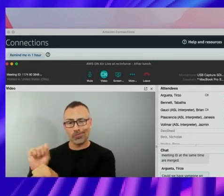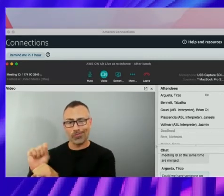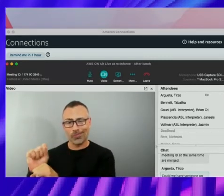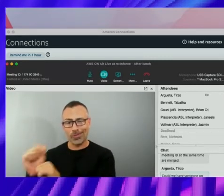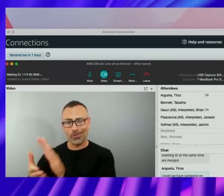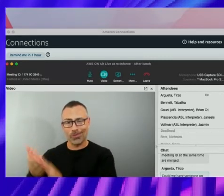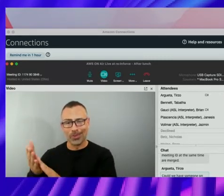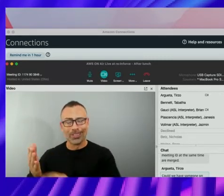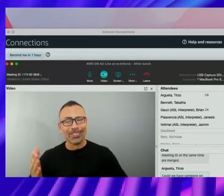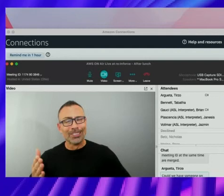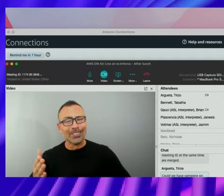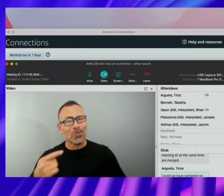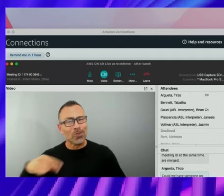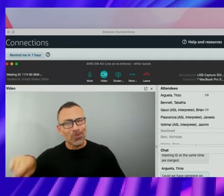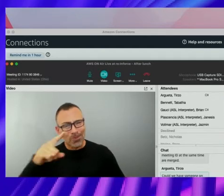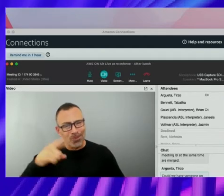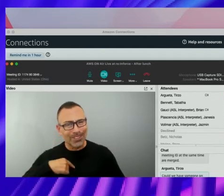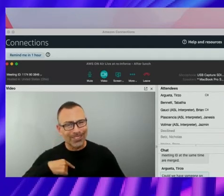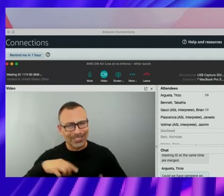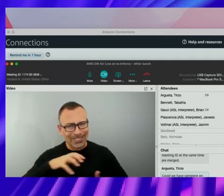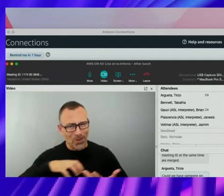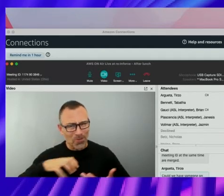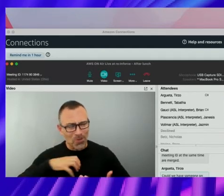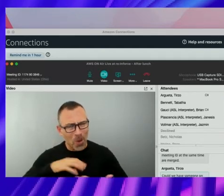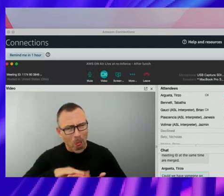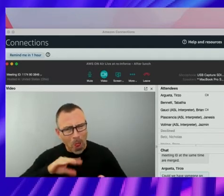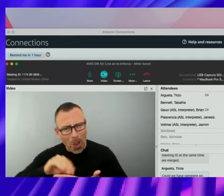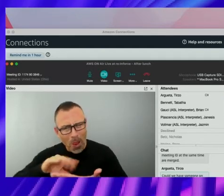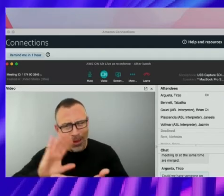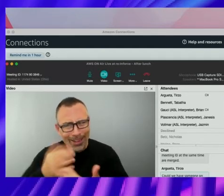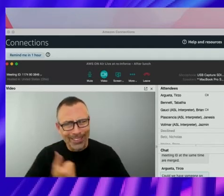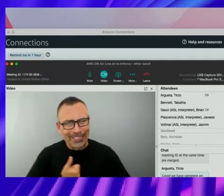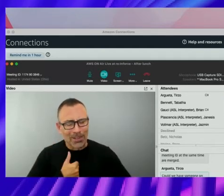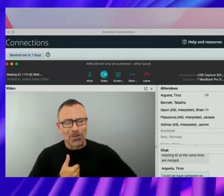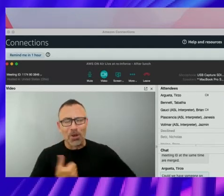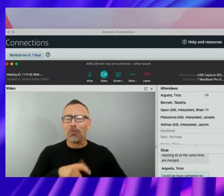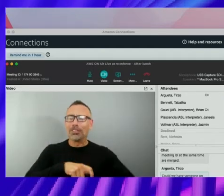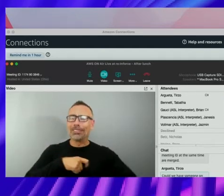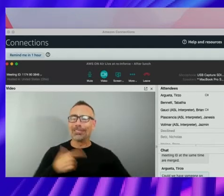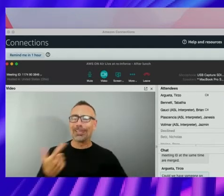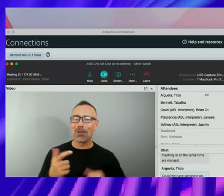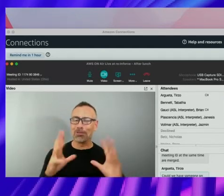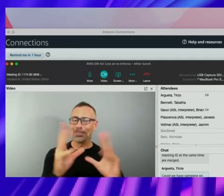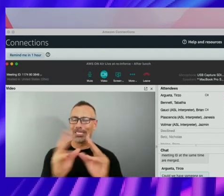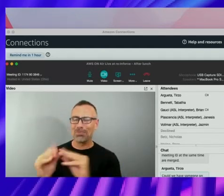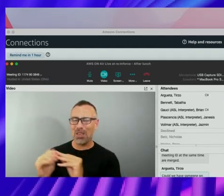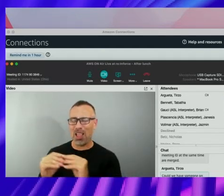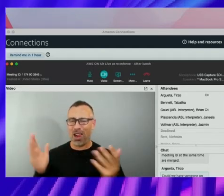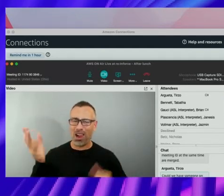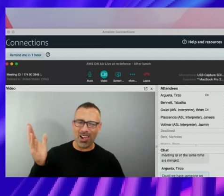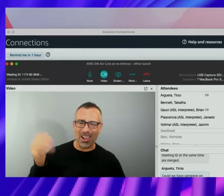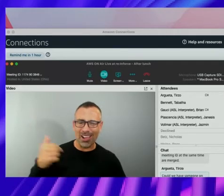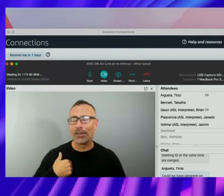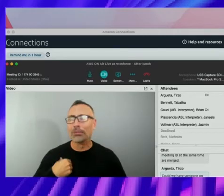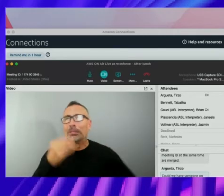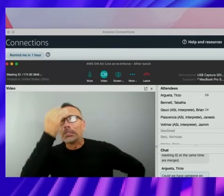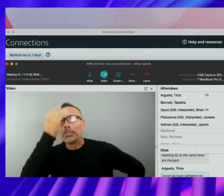Yeah. It's like every time we do one of these sessions, I feel like I now have a whole new session I need to go and figure out some